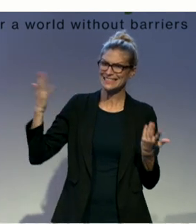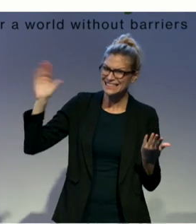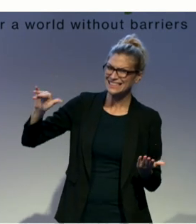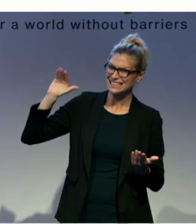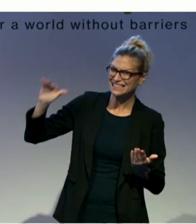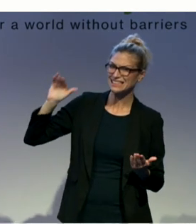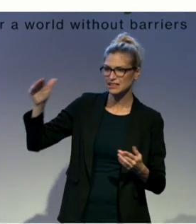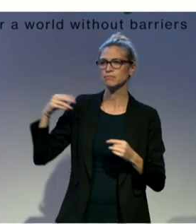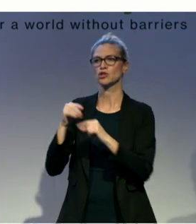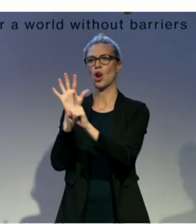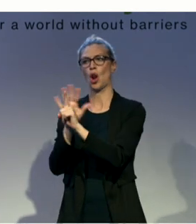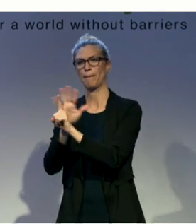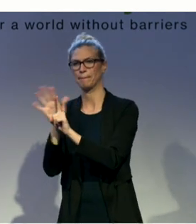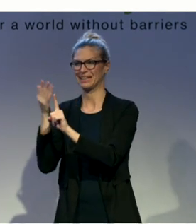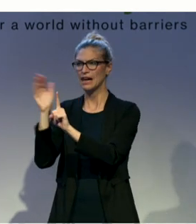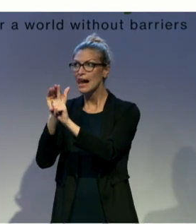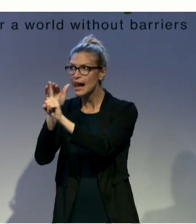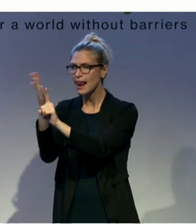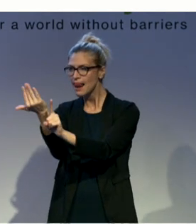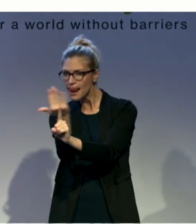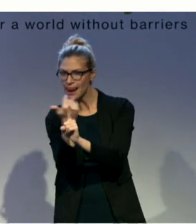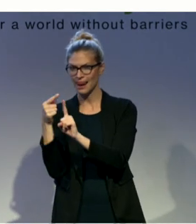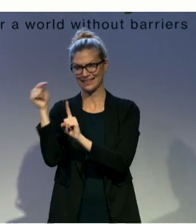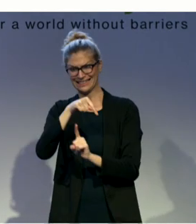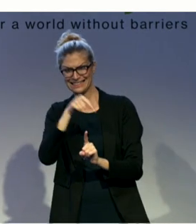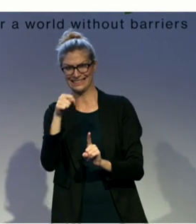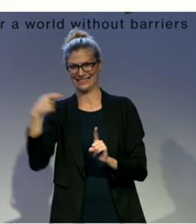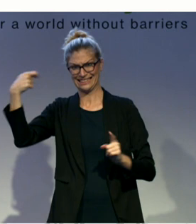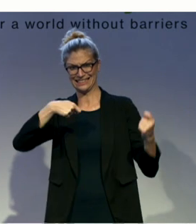to changes in the legal regulations.